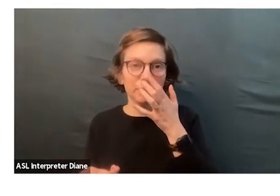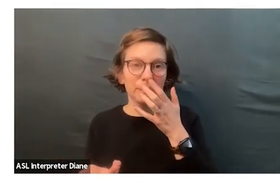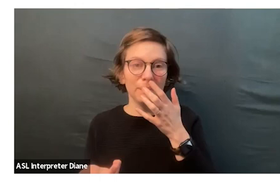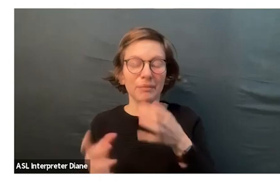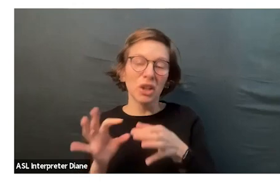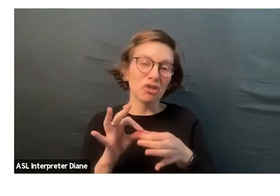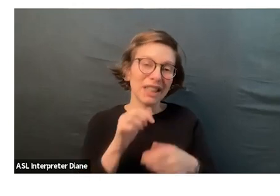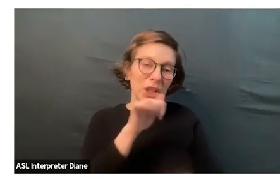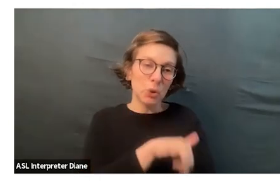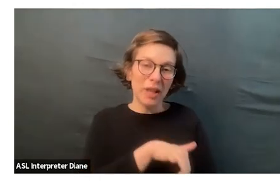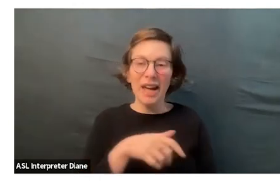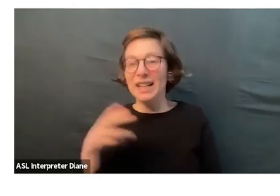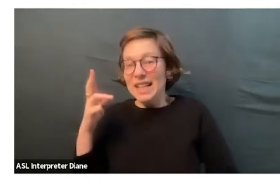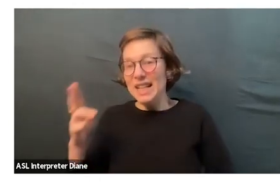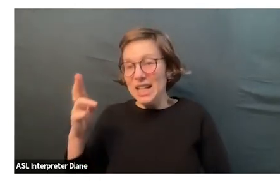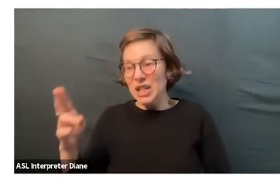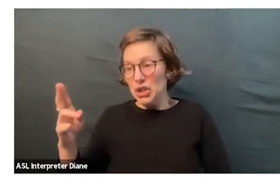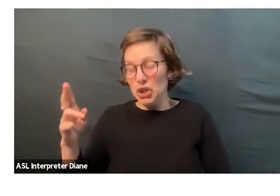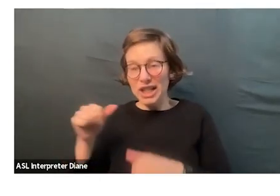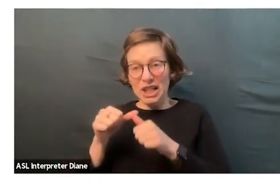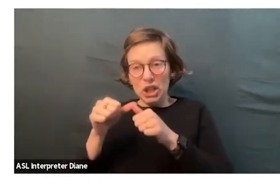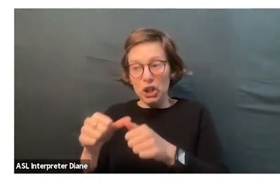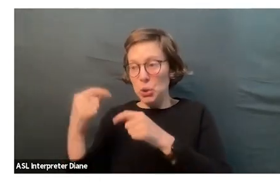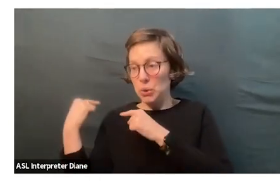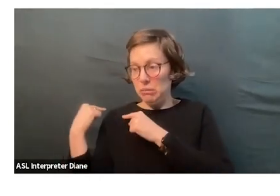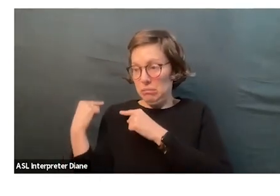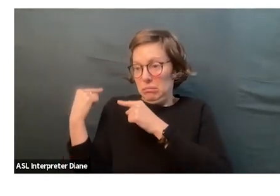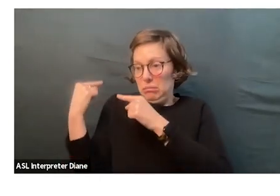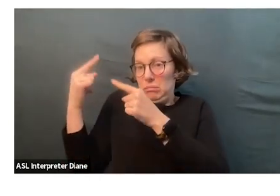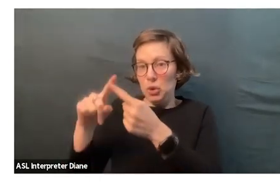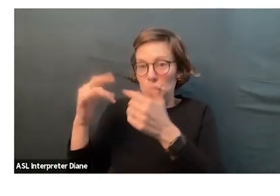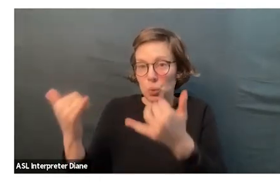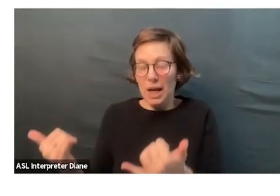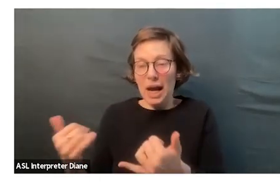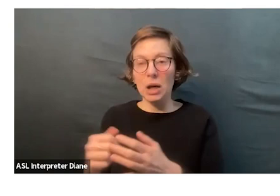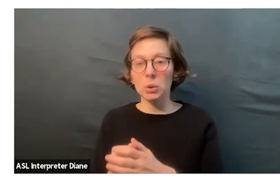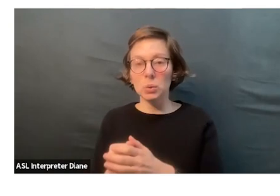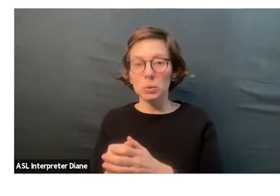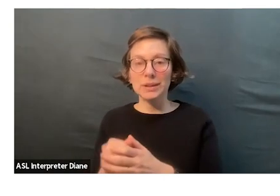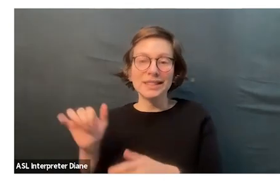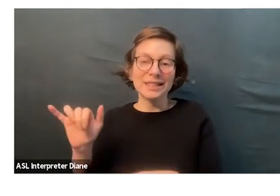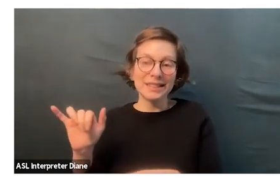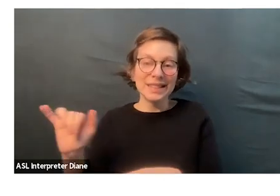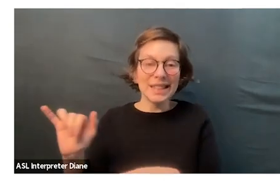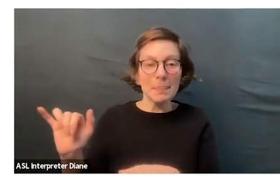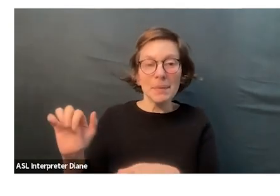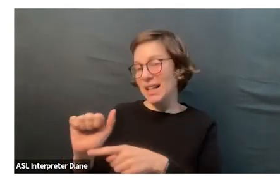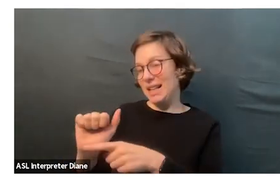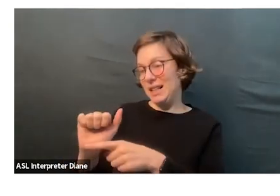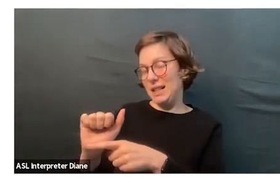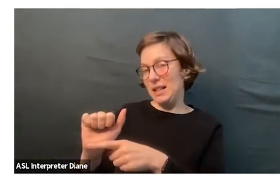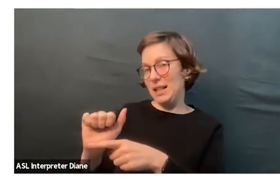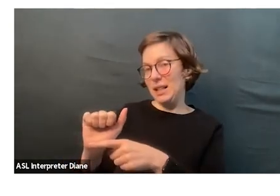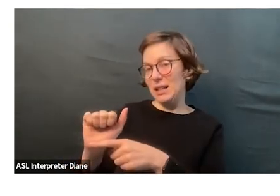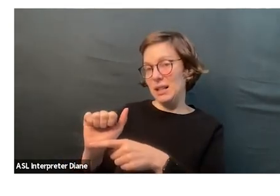not a one-time thing, and even learning and understanding it must be continuing. I mean, every single